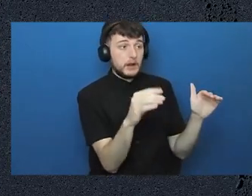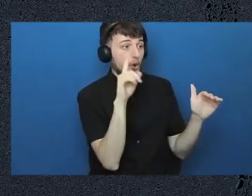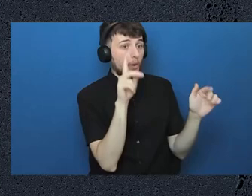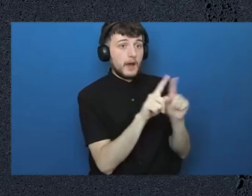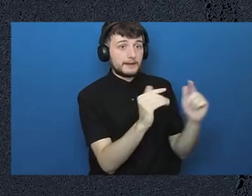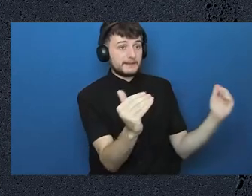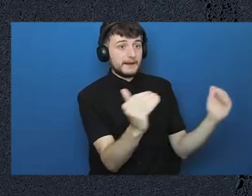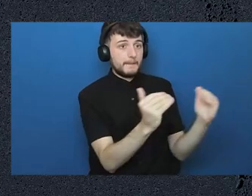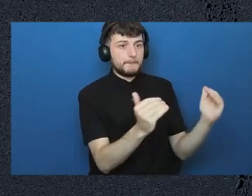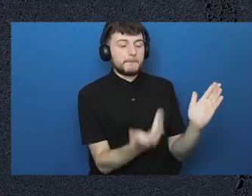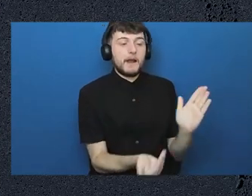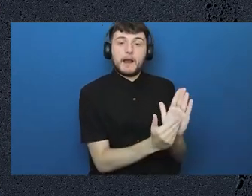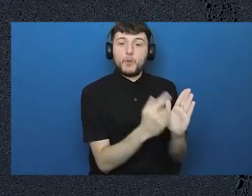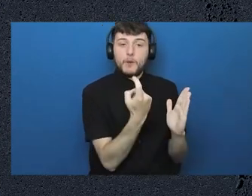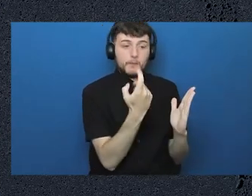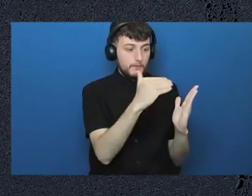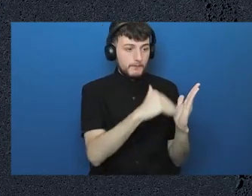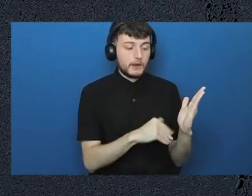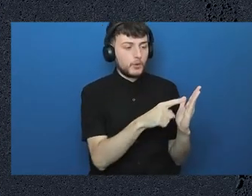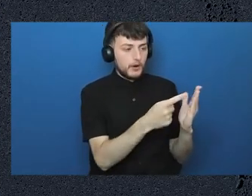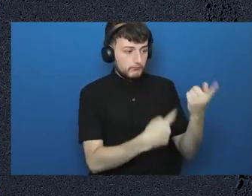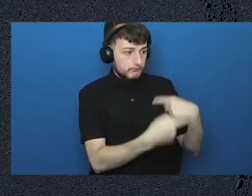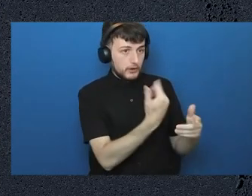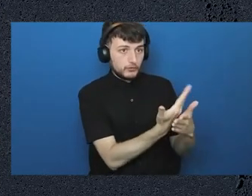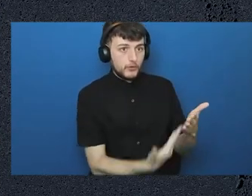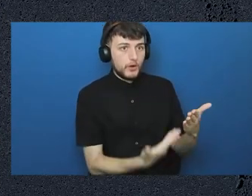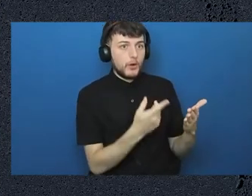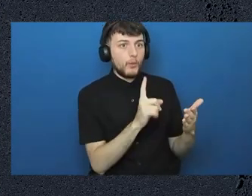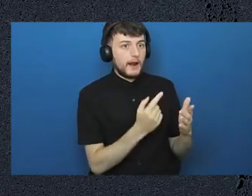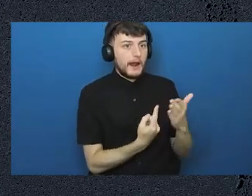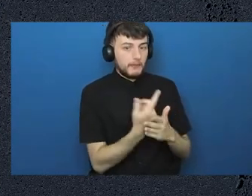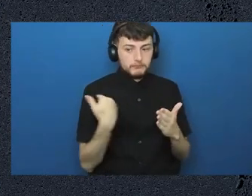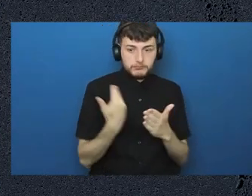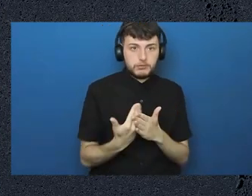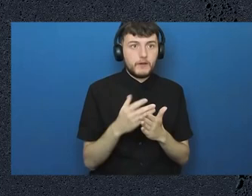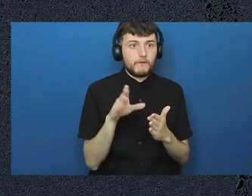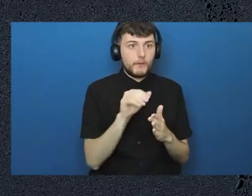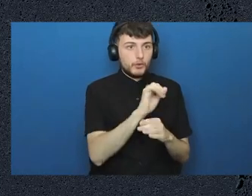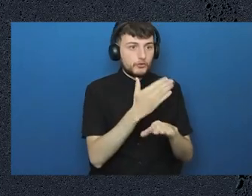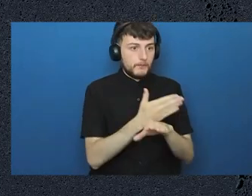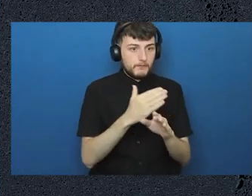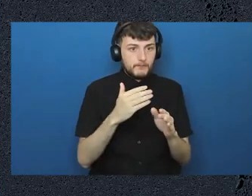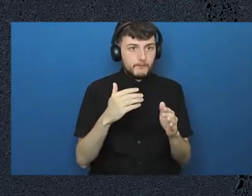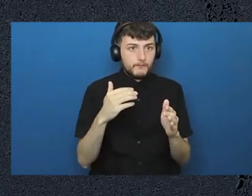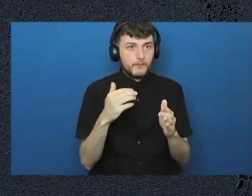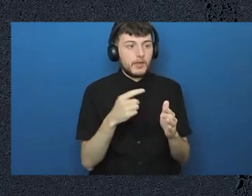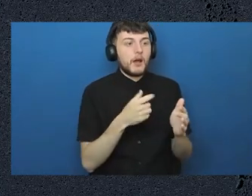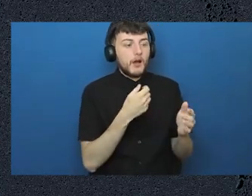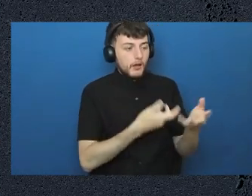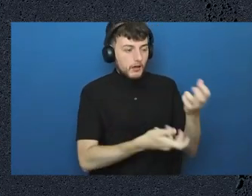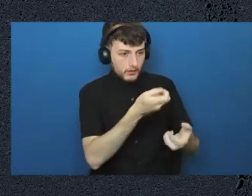one page of, but tell me what else has happened since you last became promoted, the stories start, you know, coming out. And then you